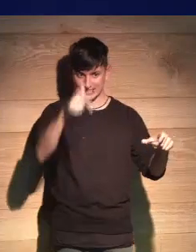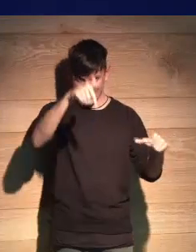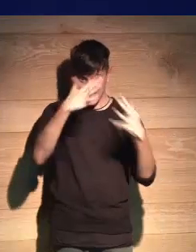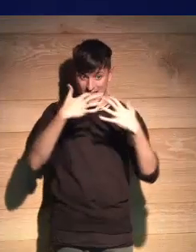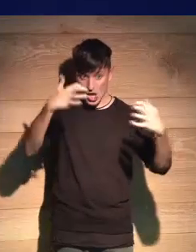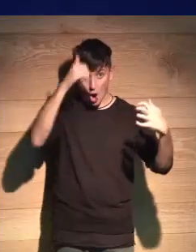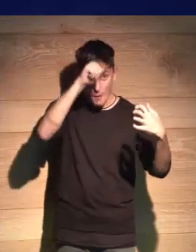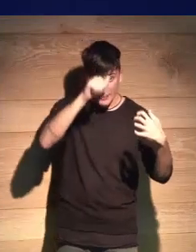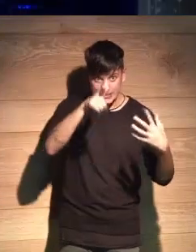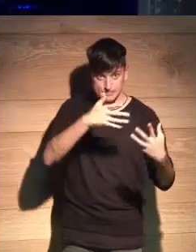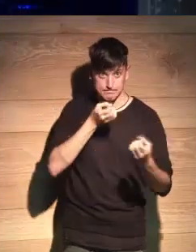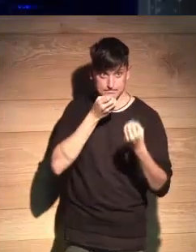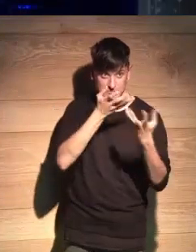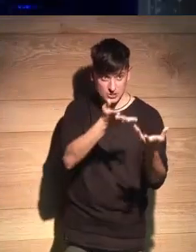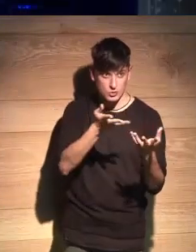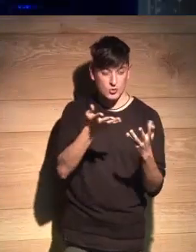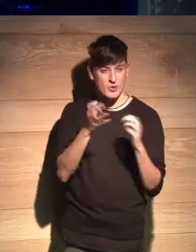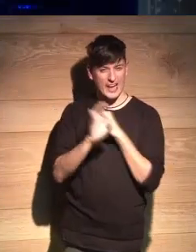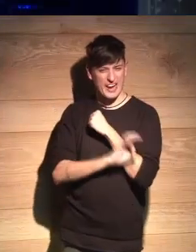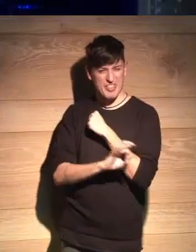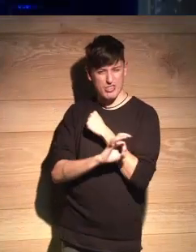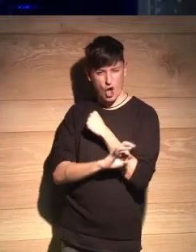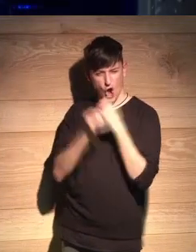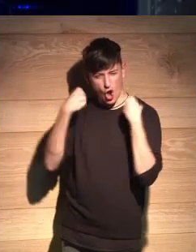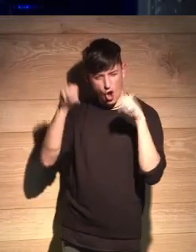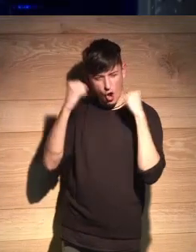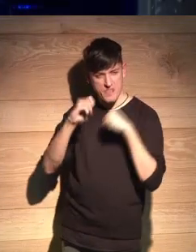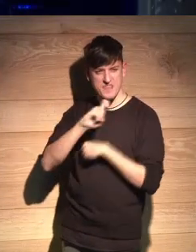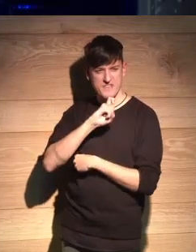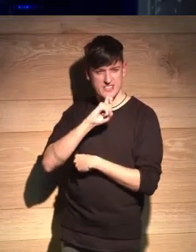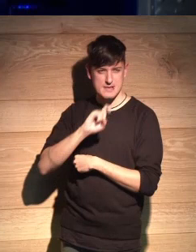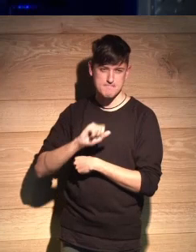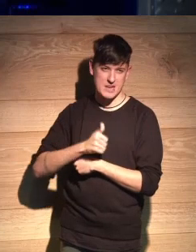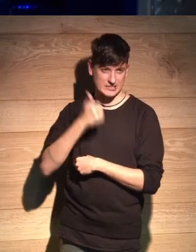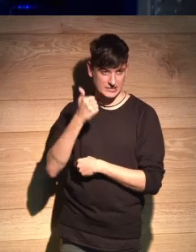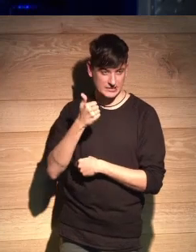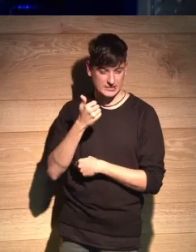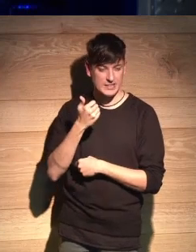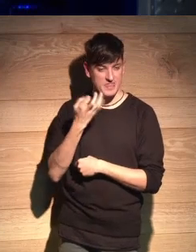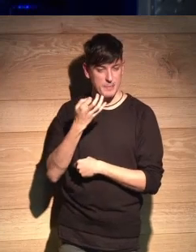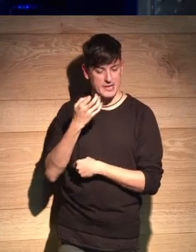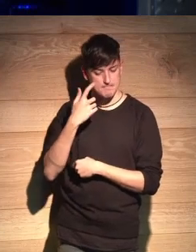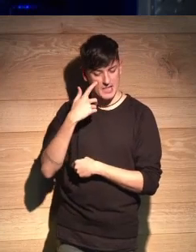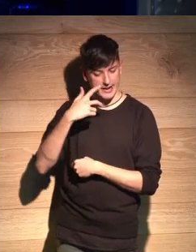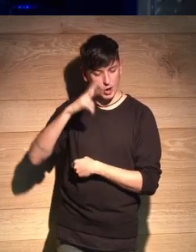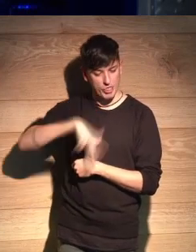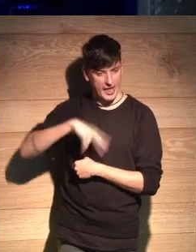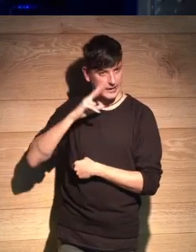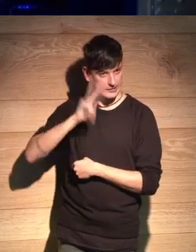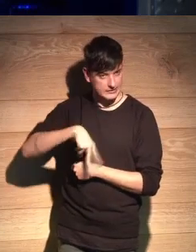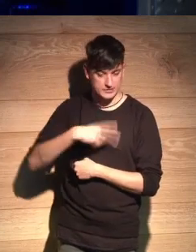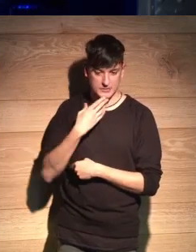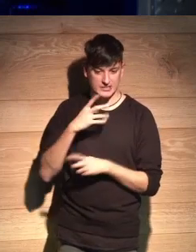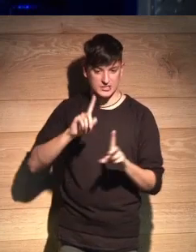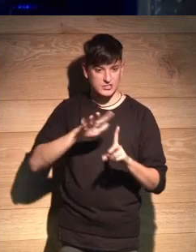men in the audience, an even more difficult exercise, which is to recognize